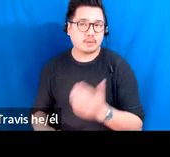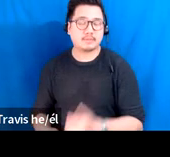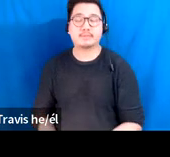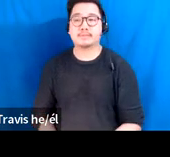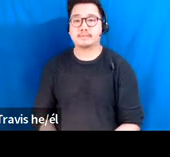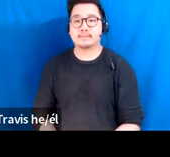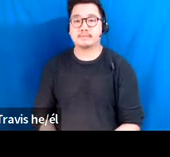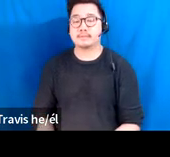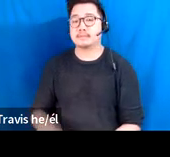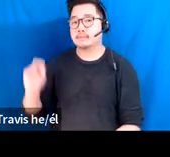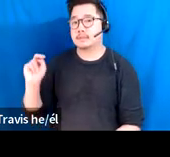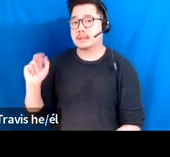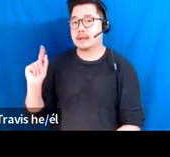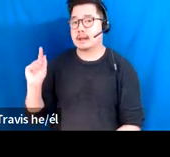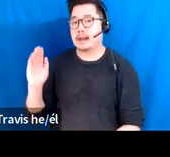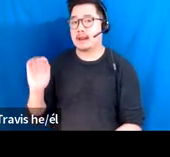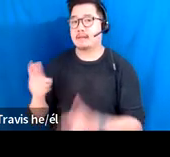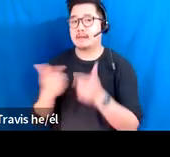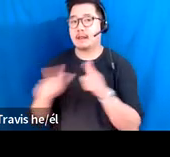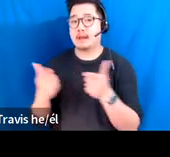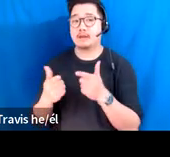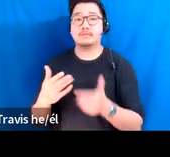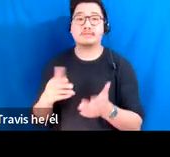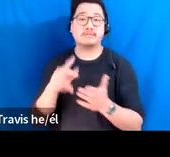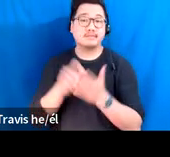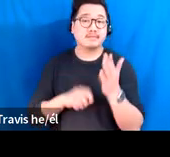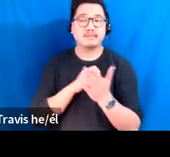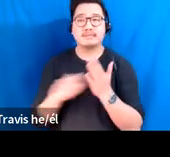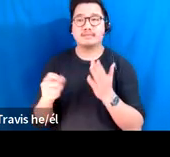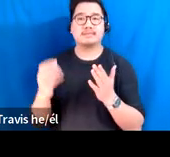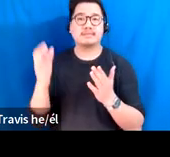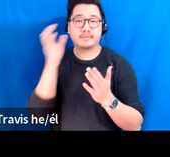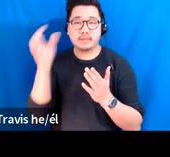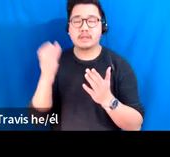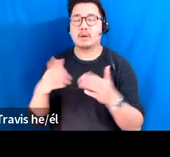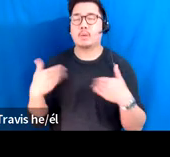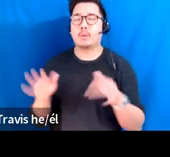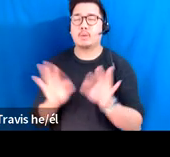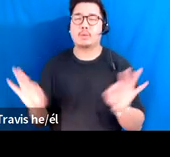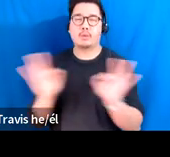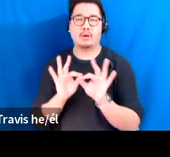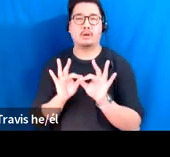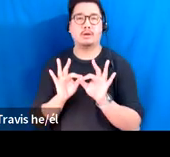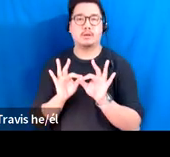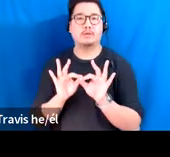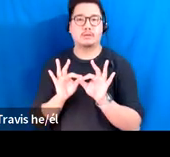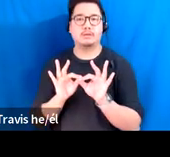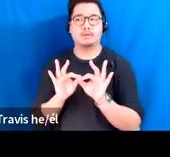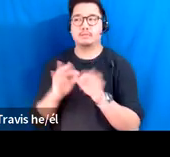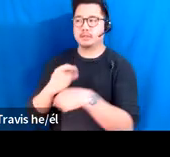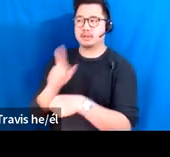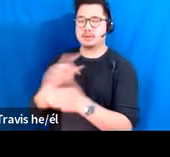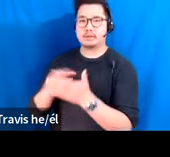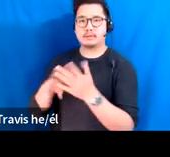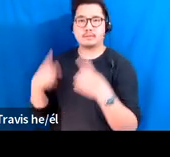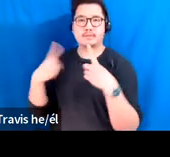language literacy instruction and the seal of by literacy is another opportunity for us to set up our students for success in